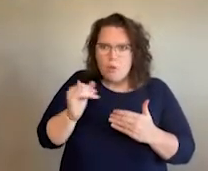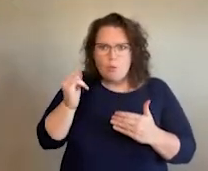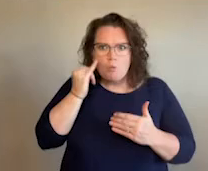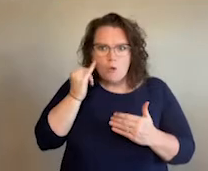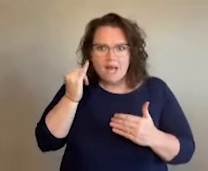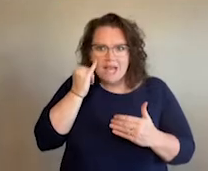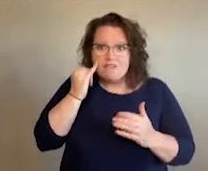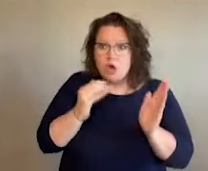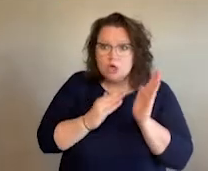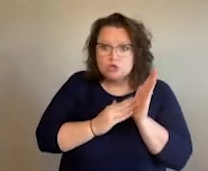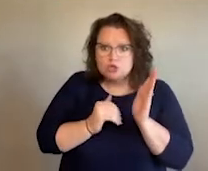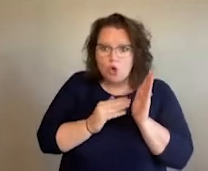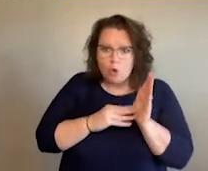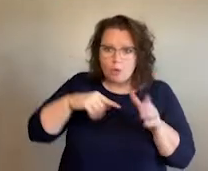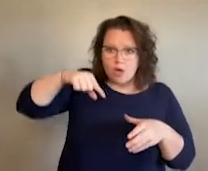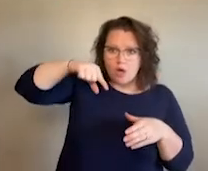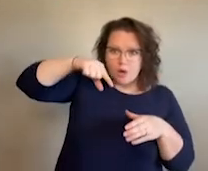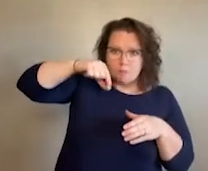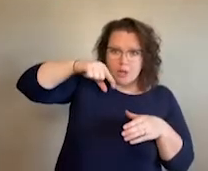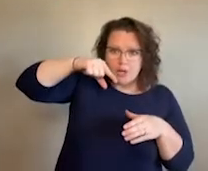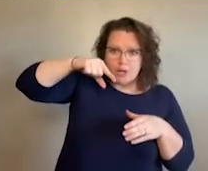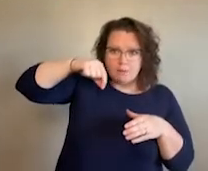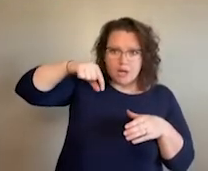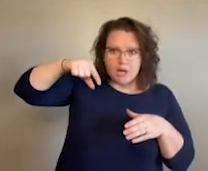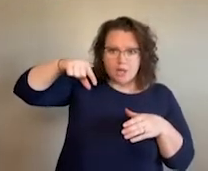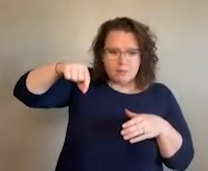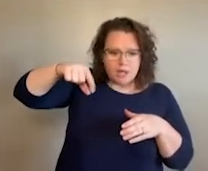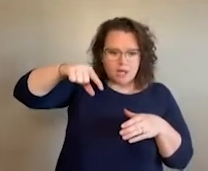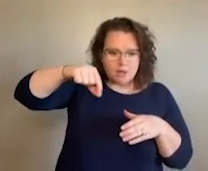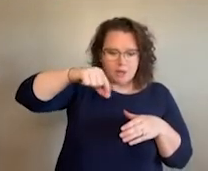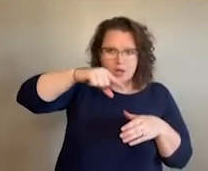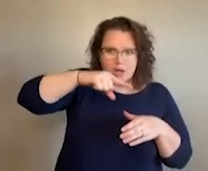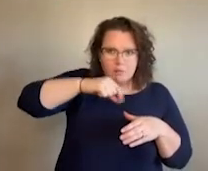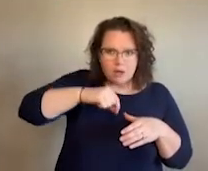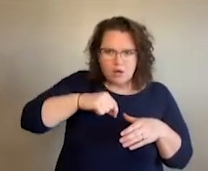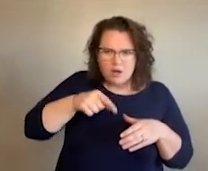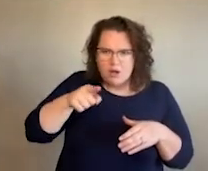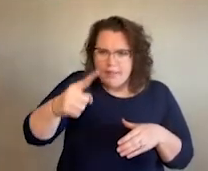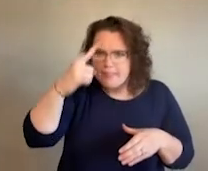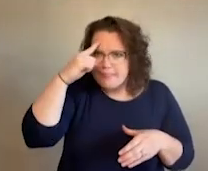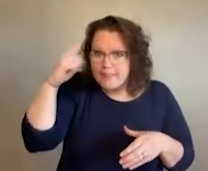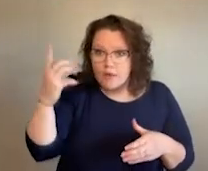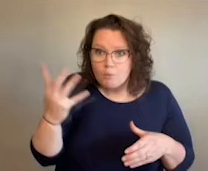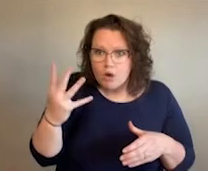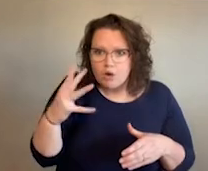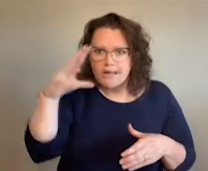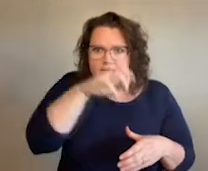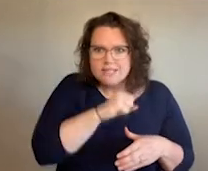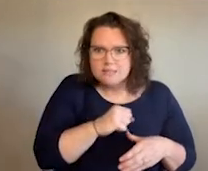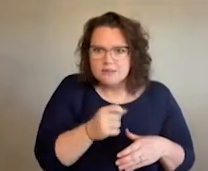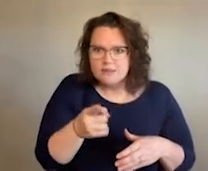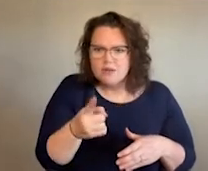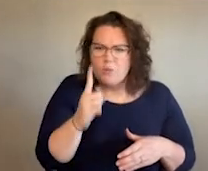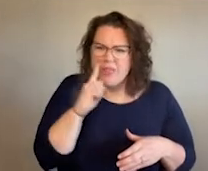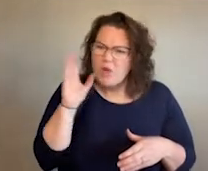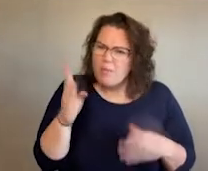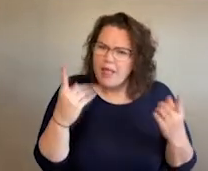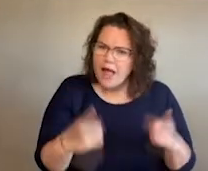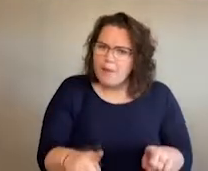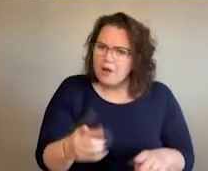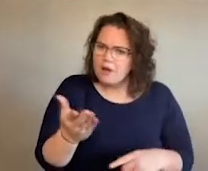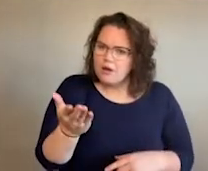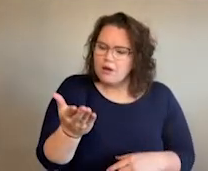we put soap in our bowl with pepper and water? Can you make a prediction? What do you think is going to